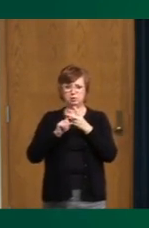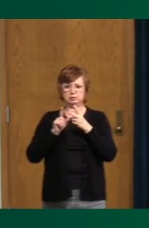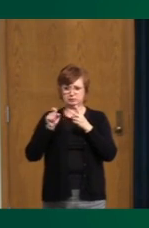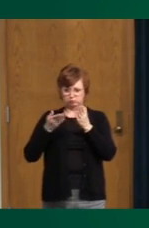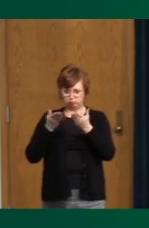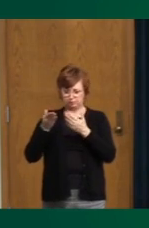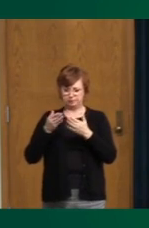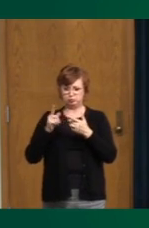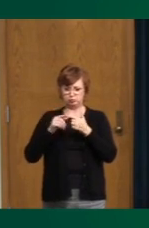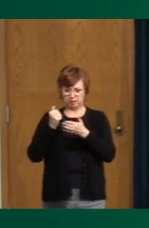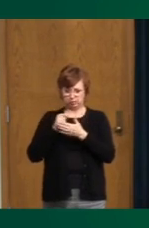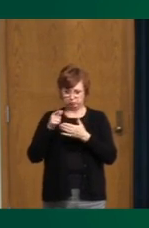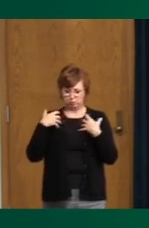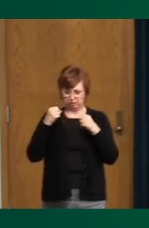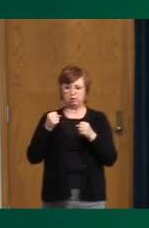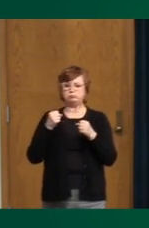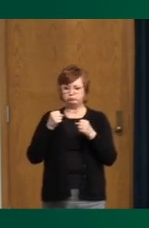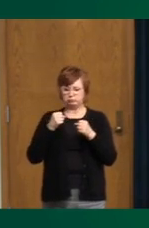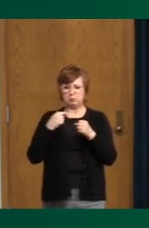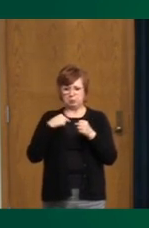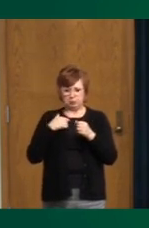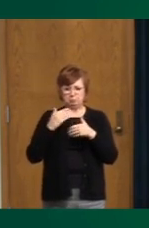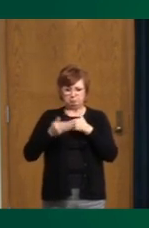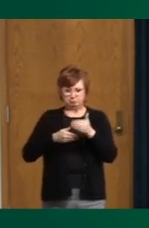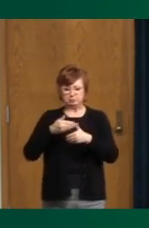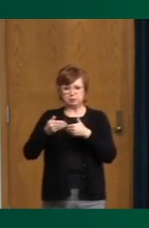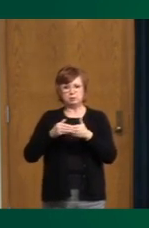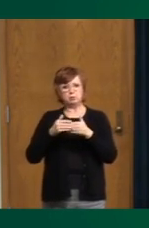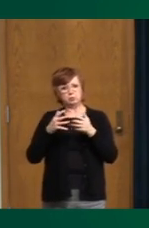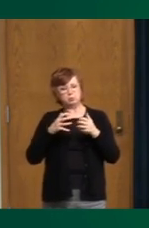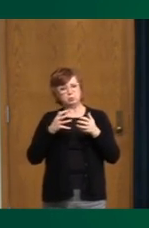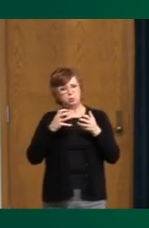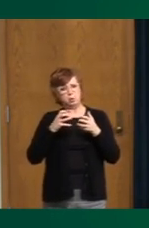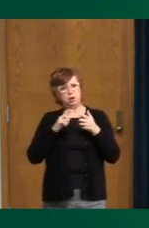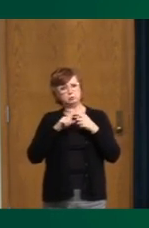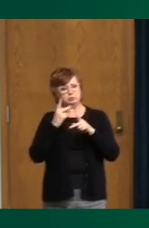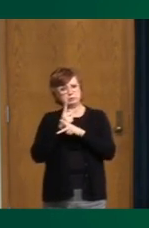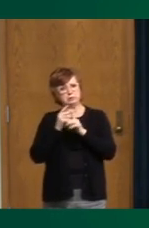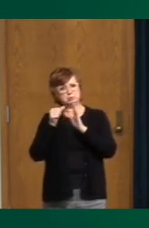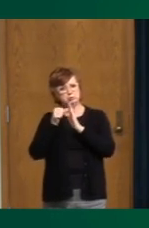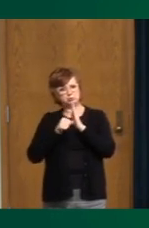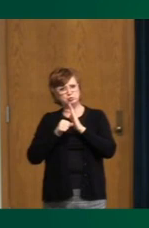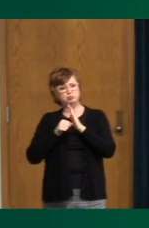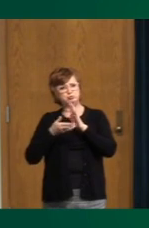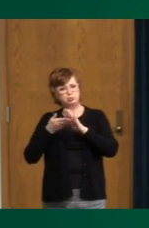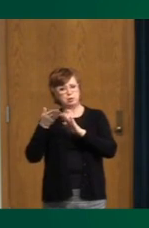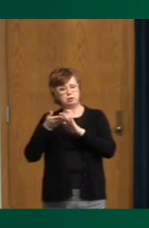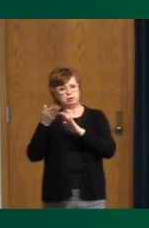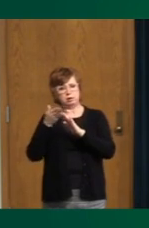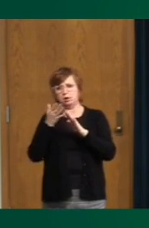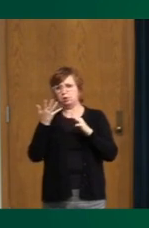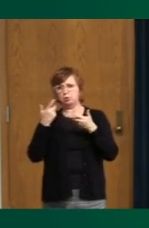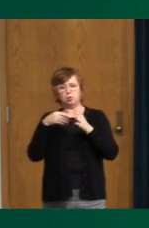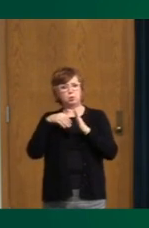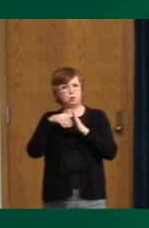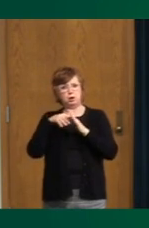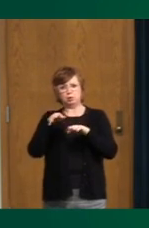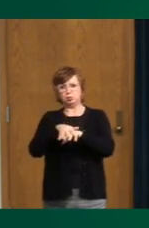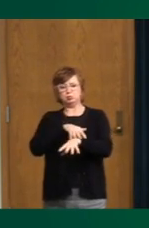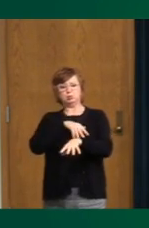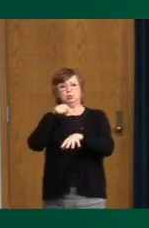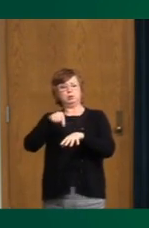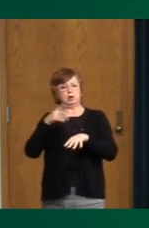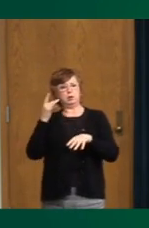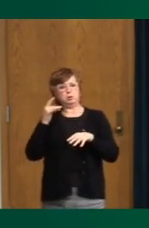continuing to try to keep our surgical capacity at a level that we won't have to play quite as much catch up